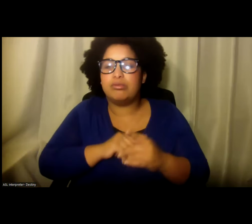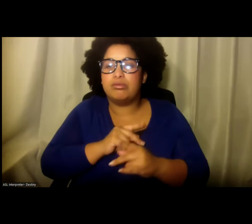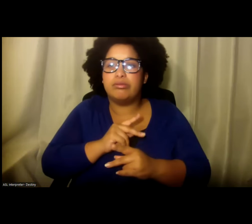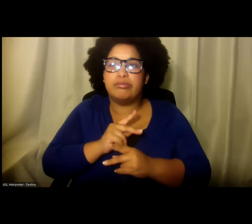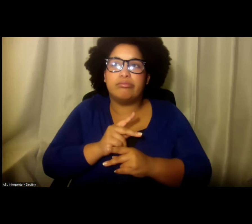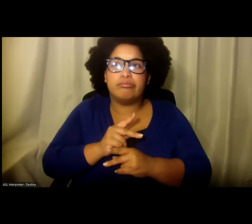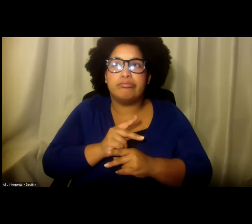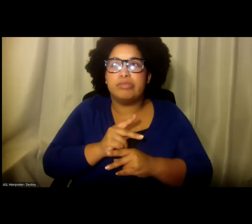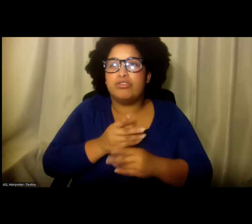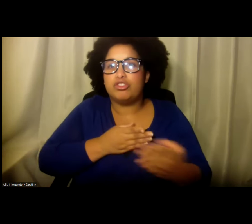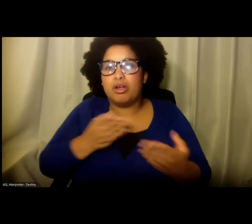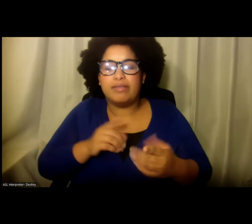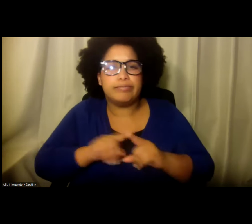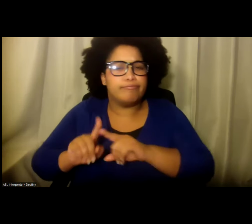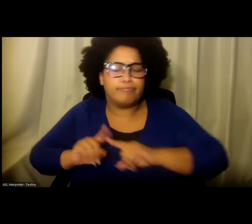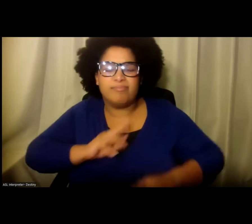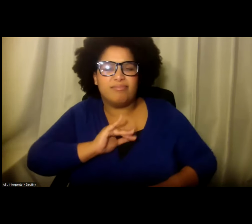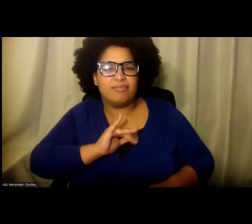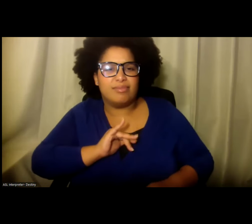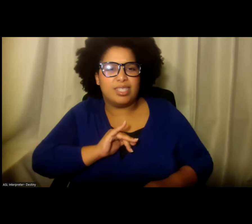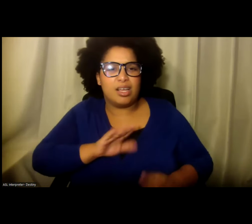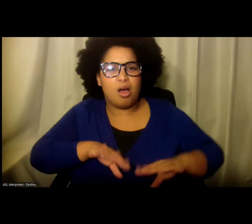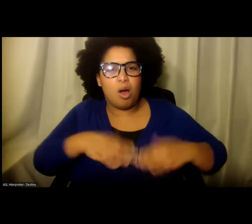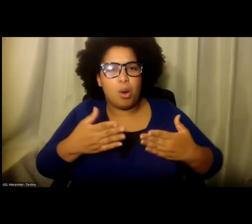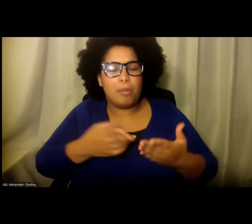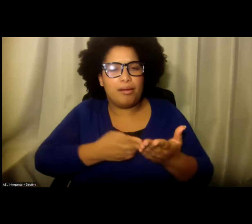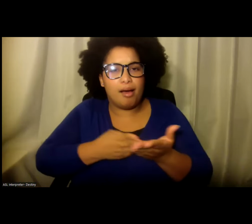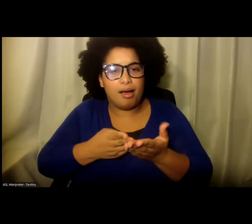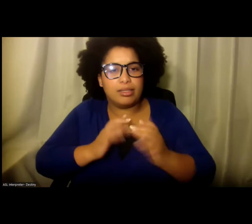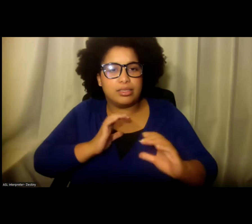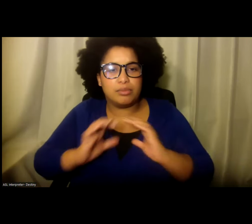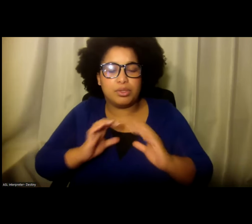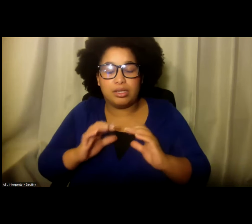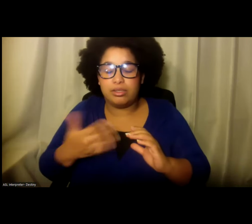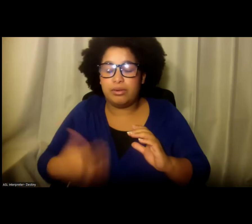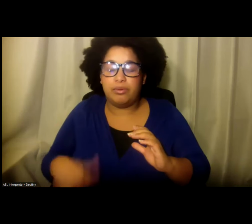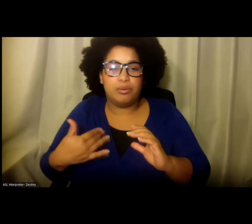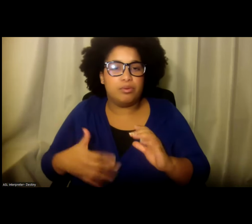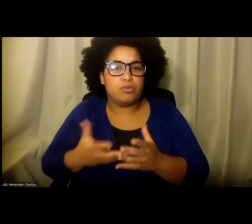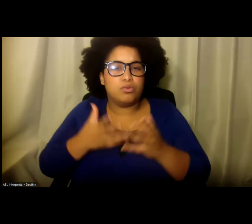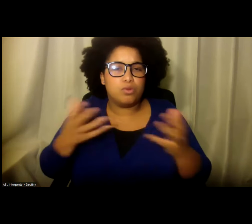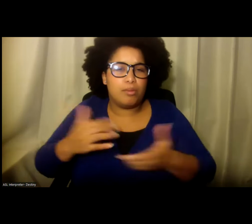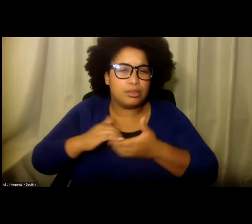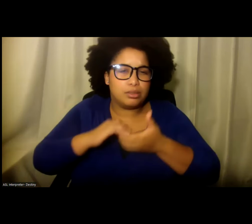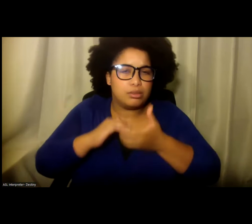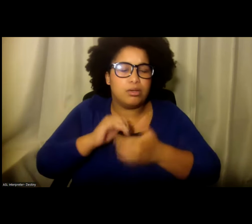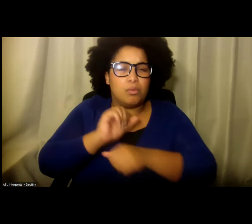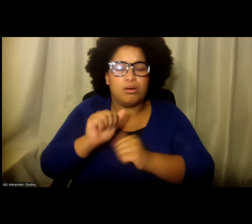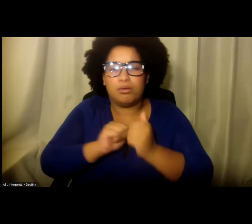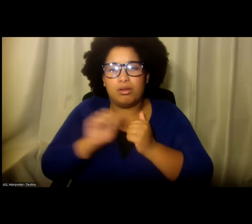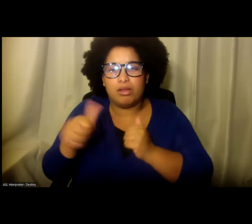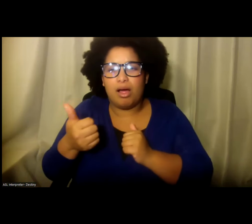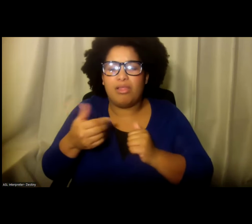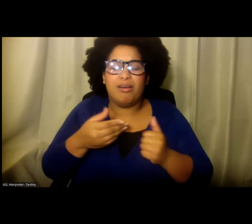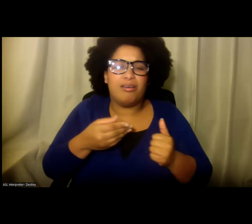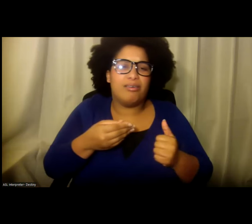and what I recall was open, honest communications, so much collaboration amongst